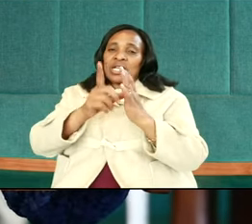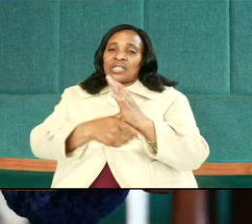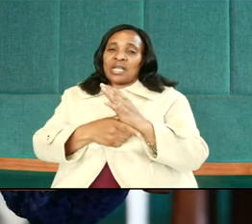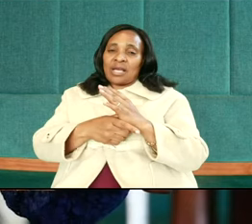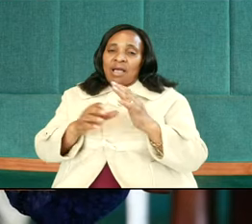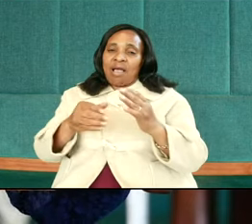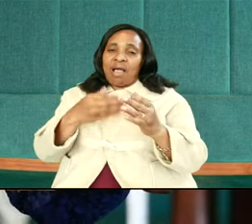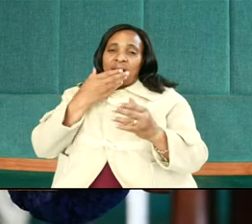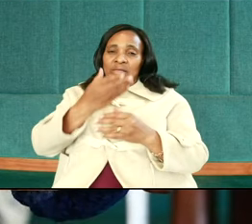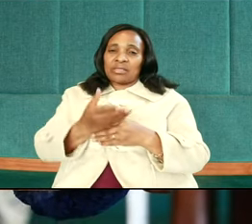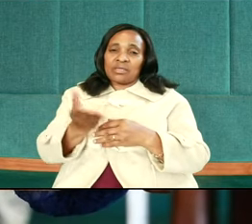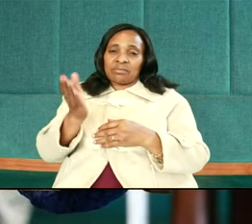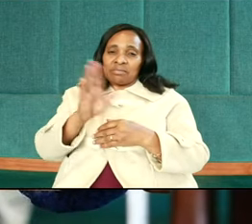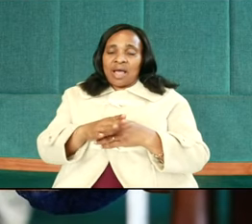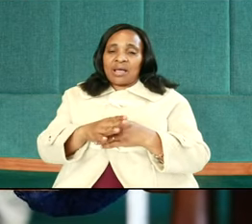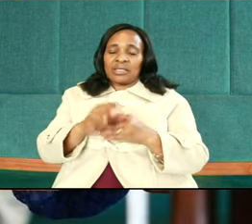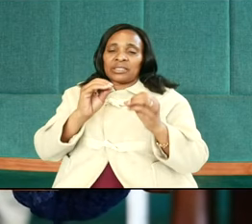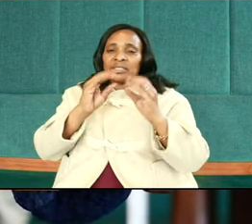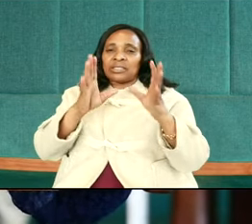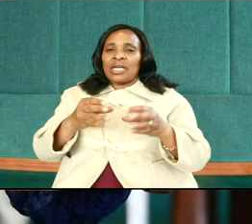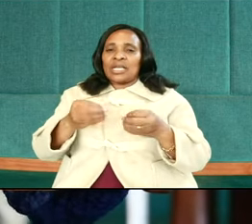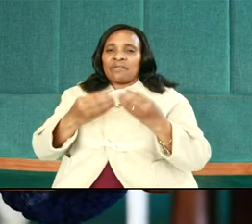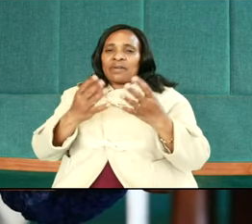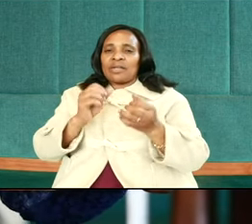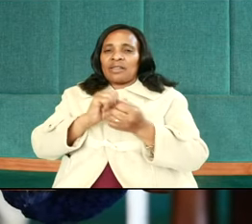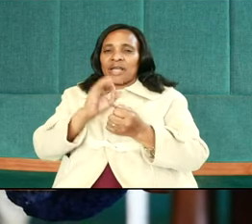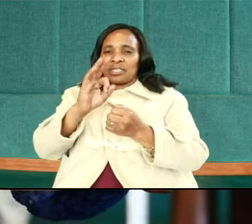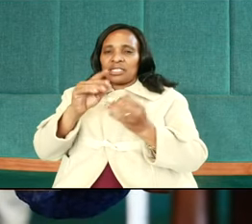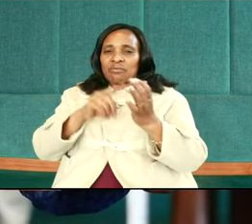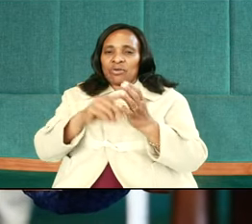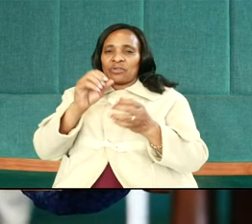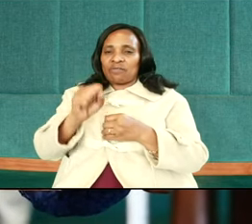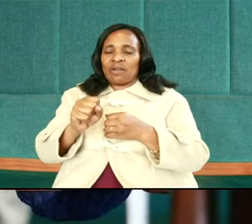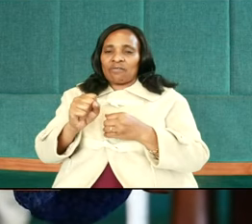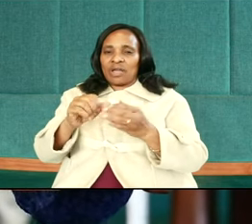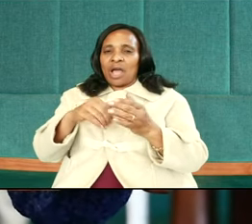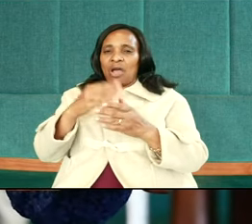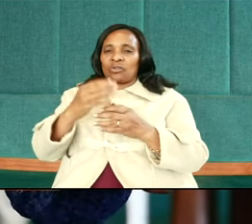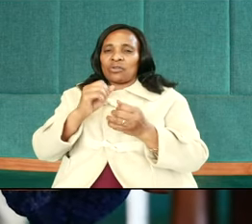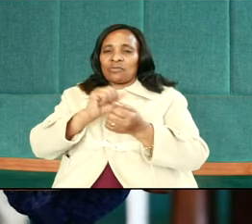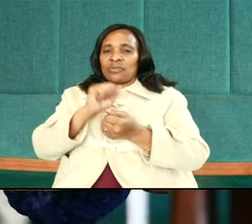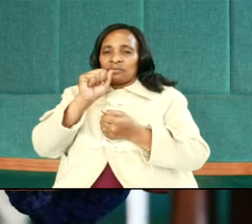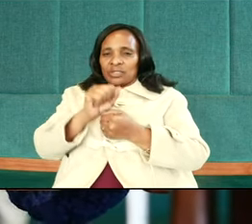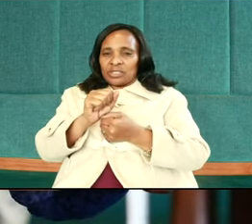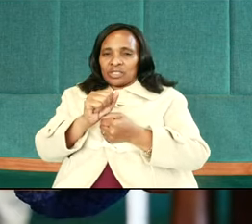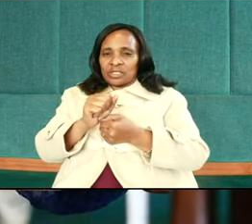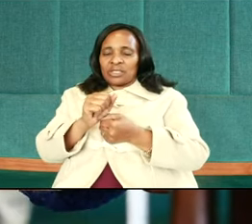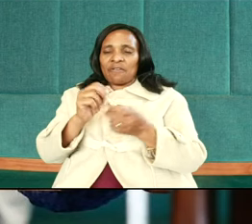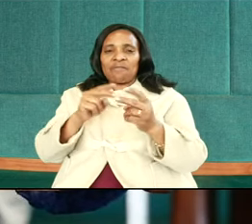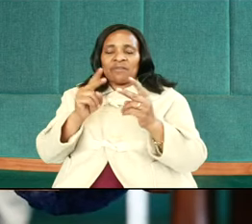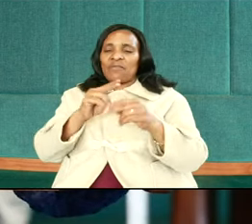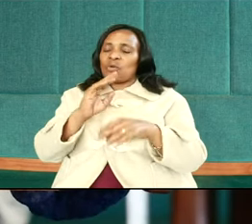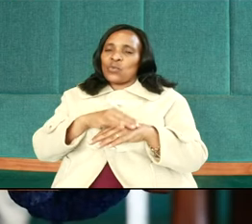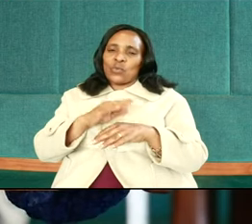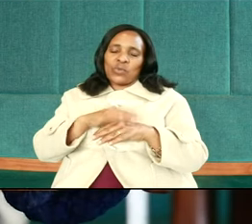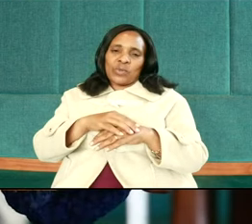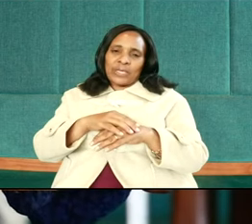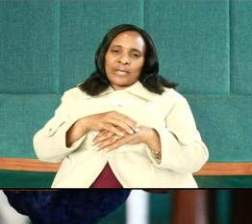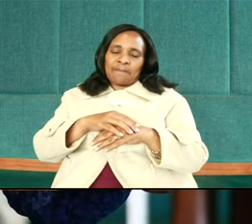the results. The teacher had given her 13.5 points out of 15 points. It was a very good